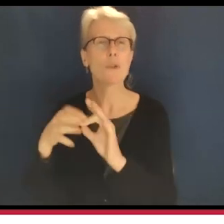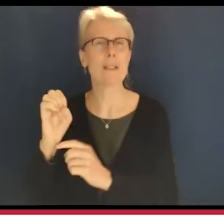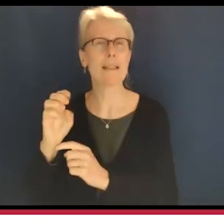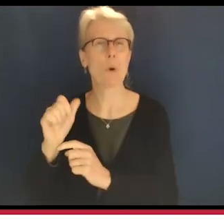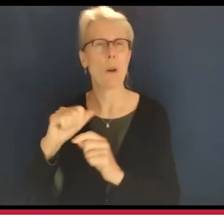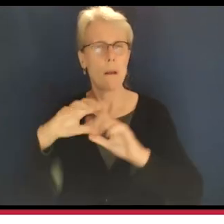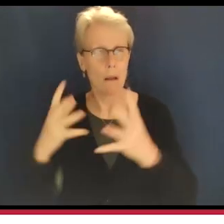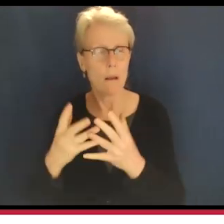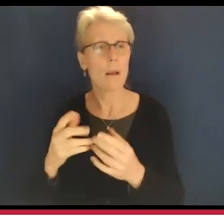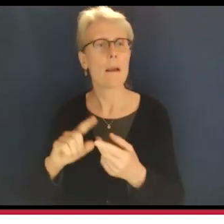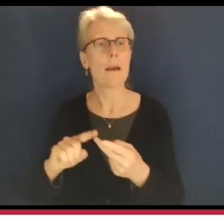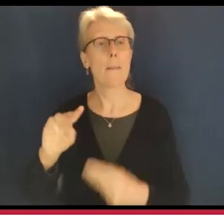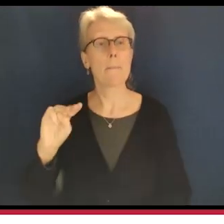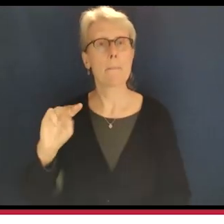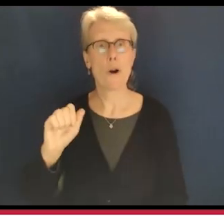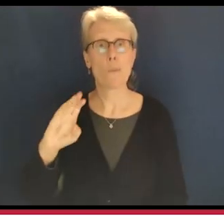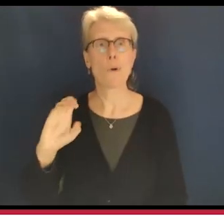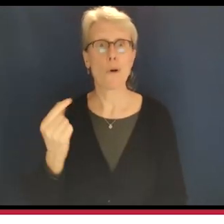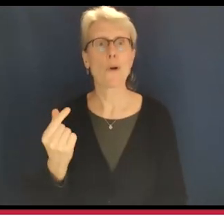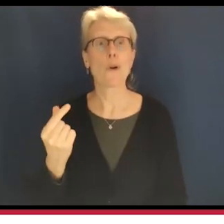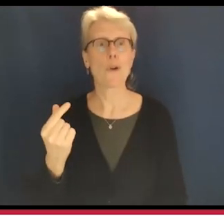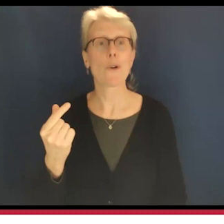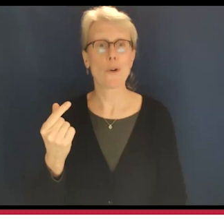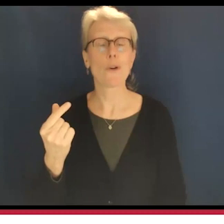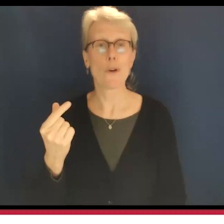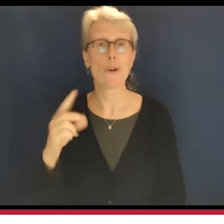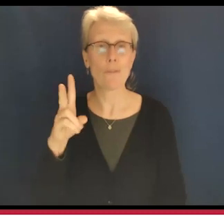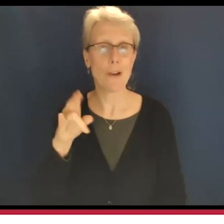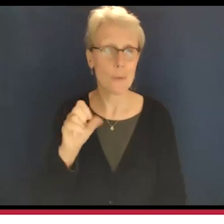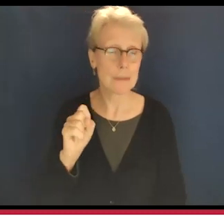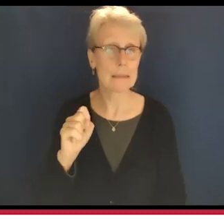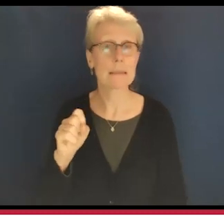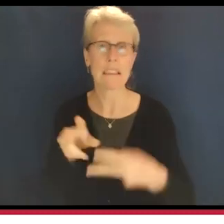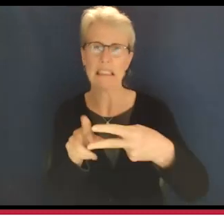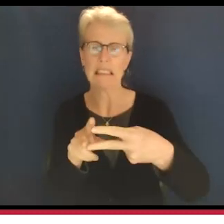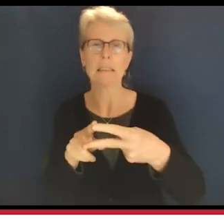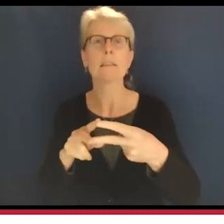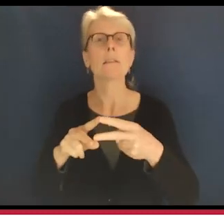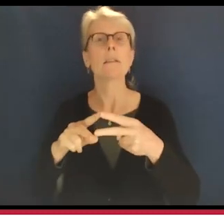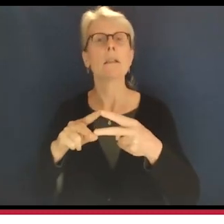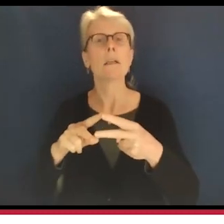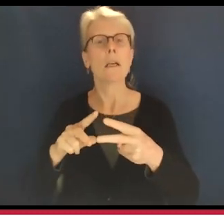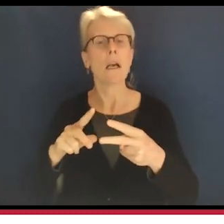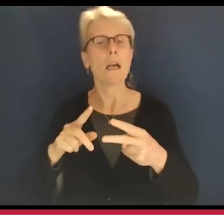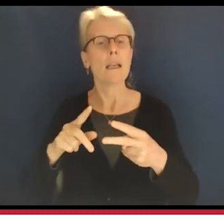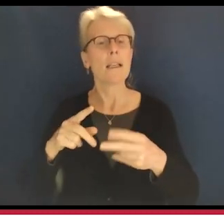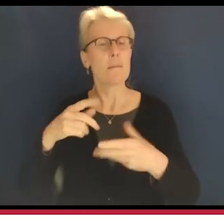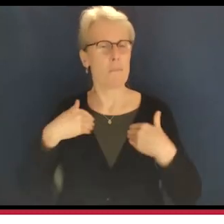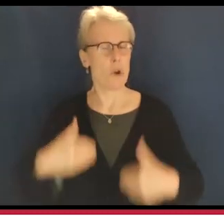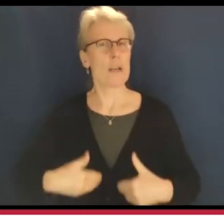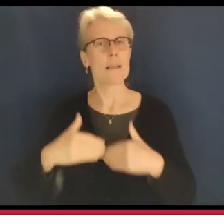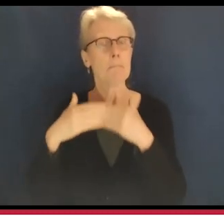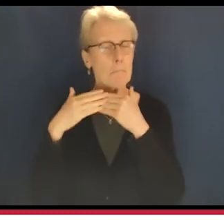Marburg virus, and these viruses cause hemorrhagic fevers and are